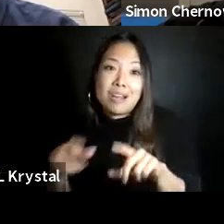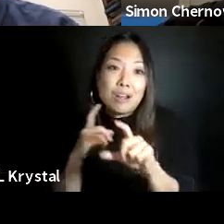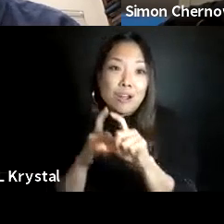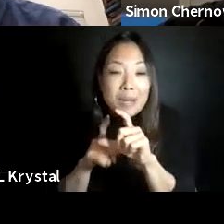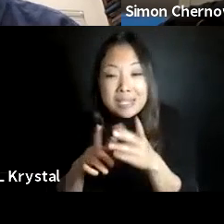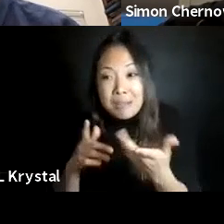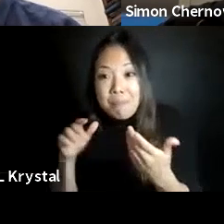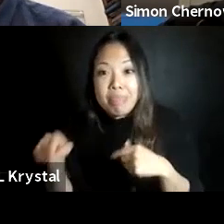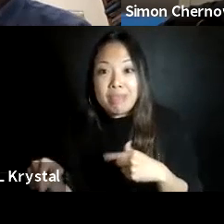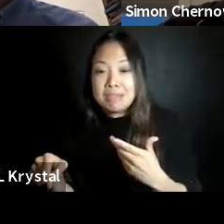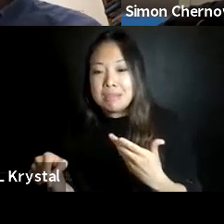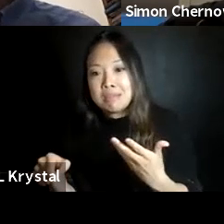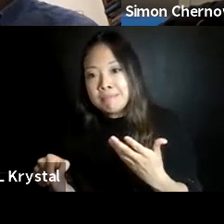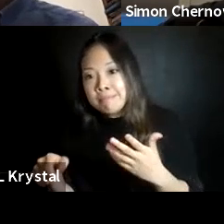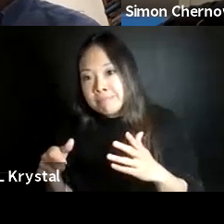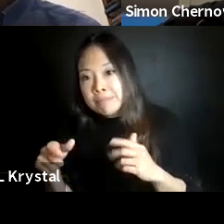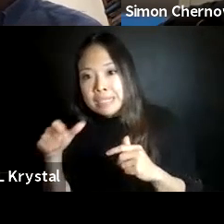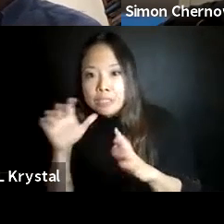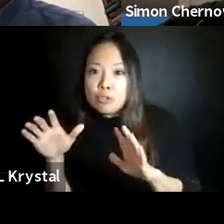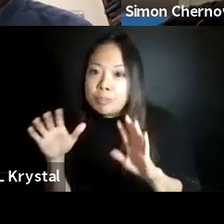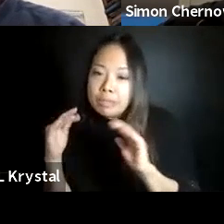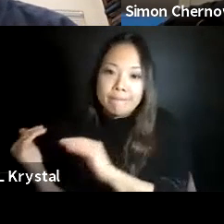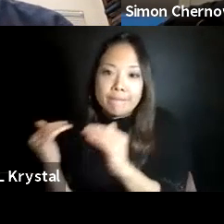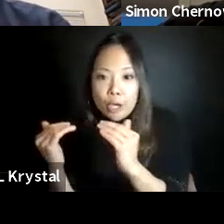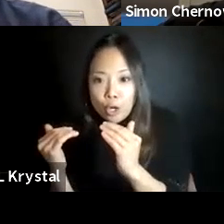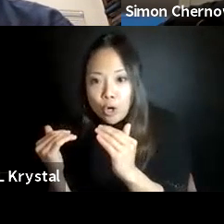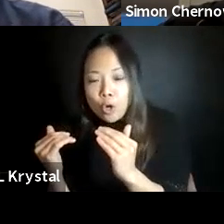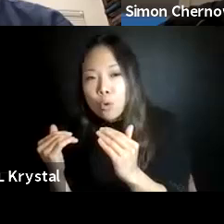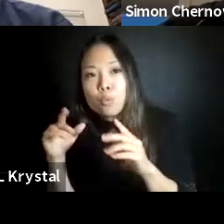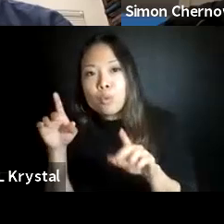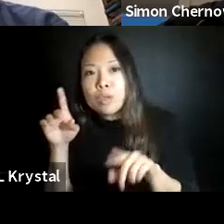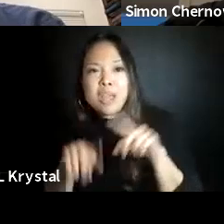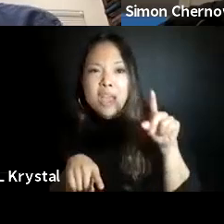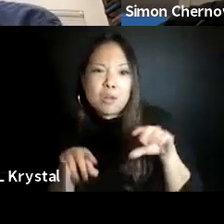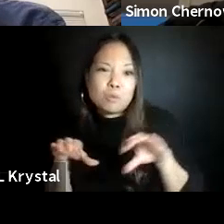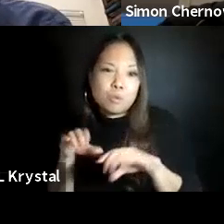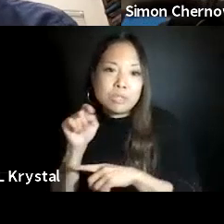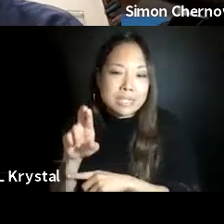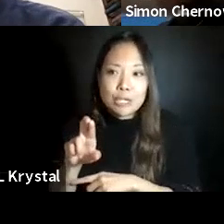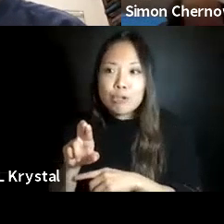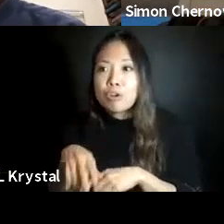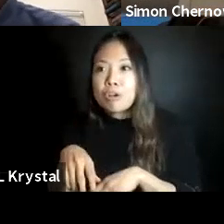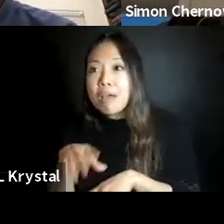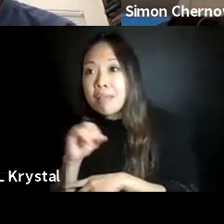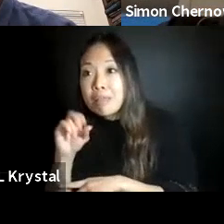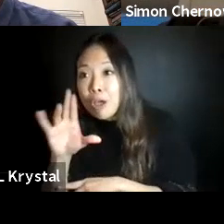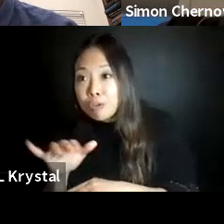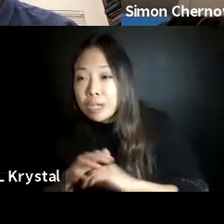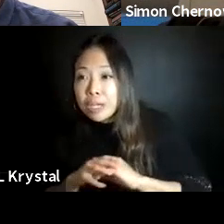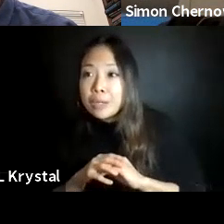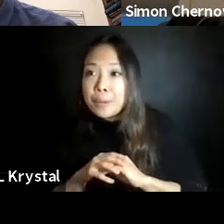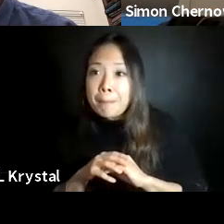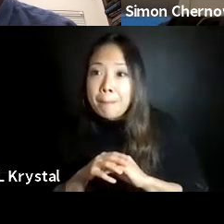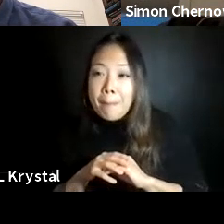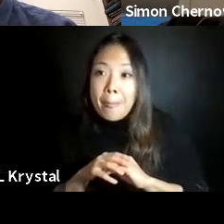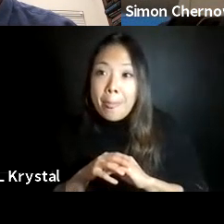kids' right to exam school by tier and lottery. Have we defined what does economic disadvantage means? Last summer,